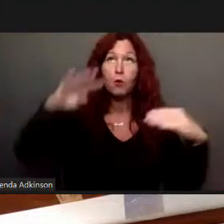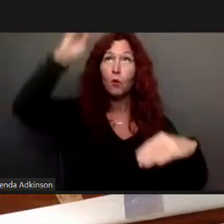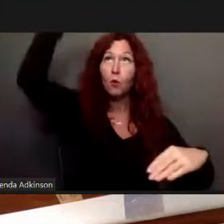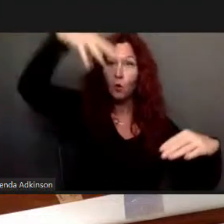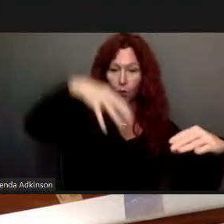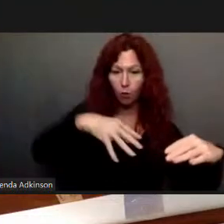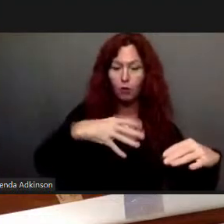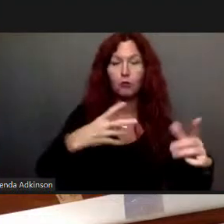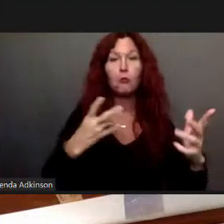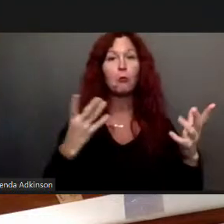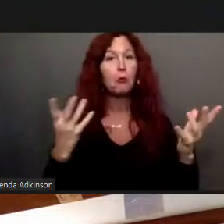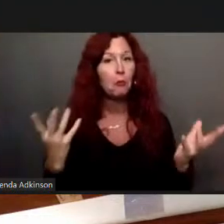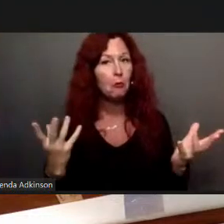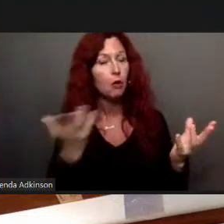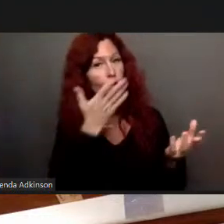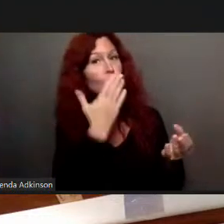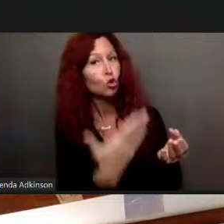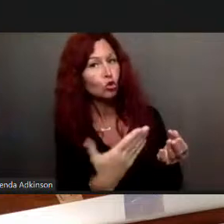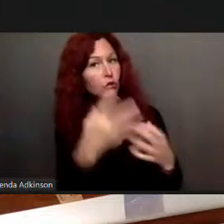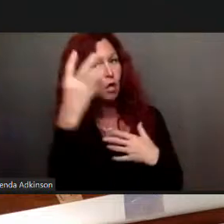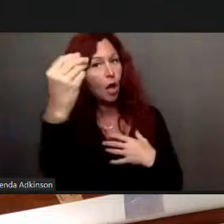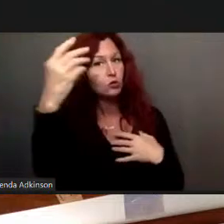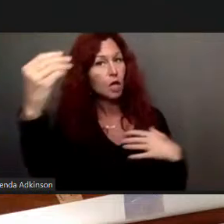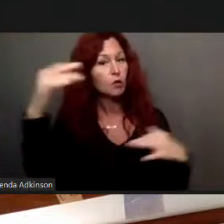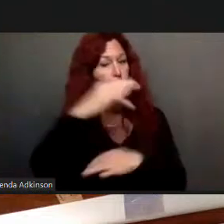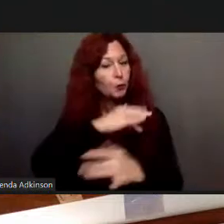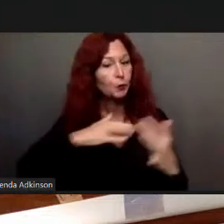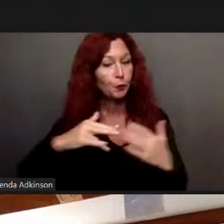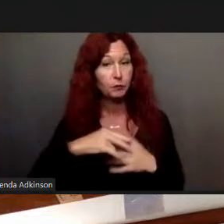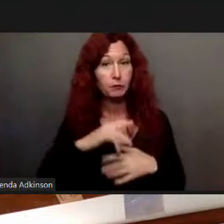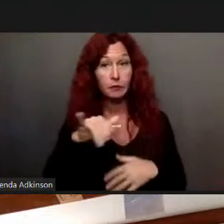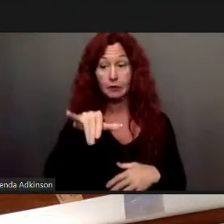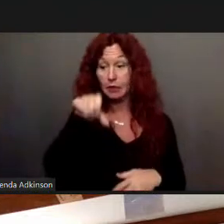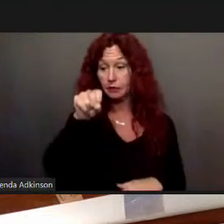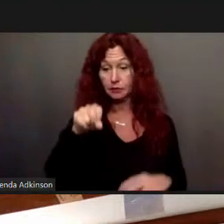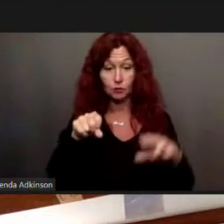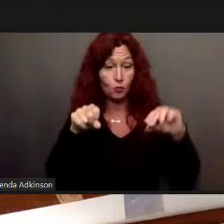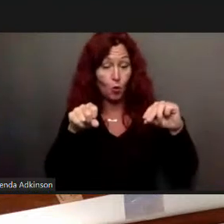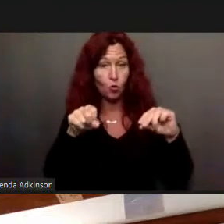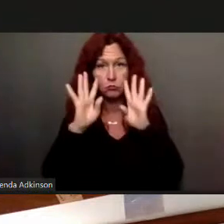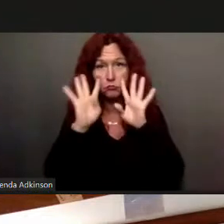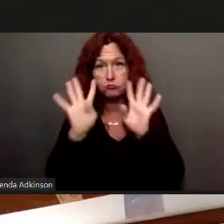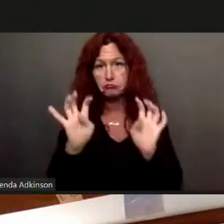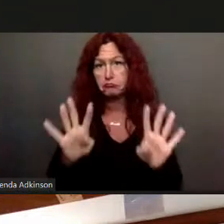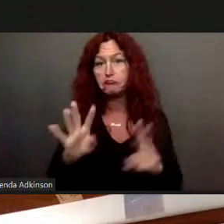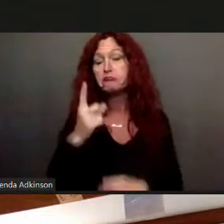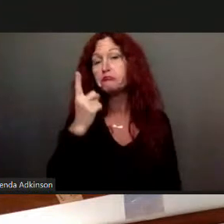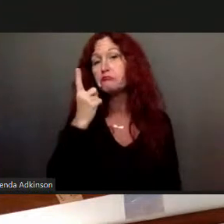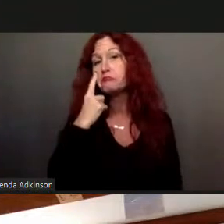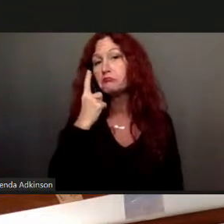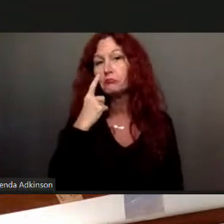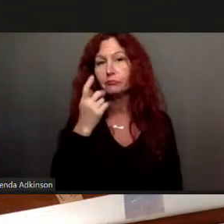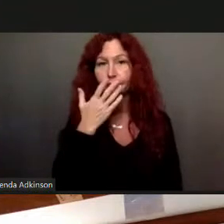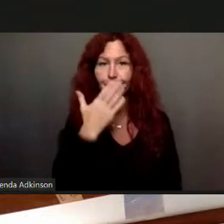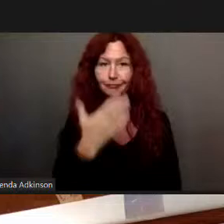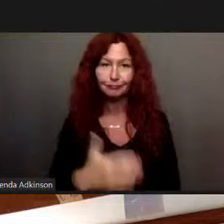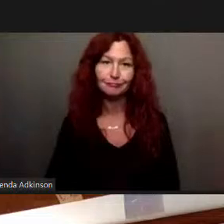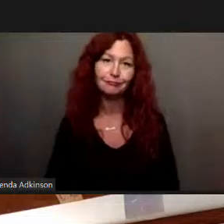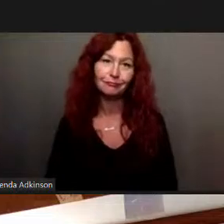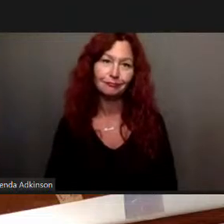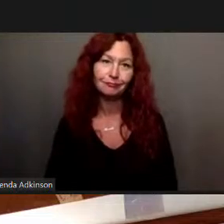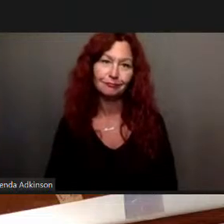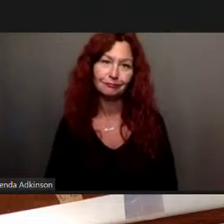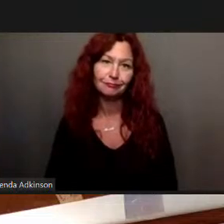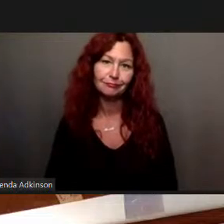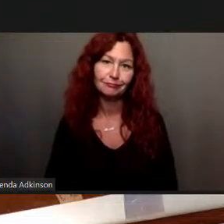I'll consider it, but I'm not saying yes. I'm not saying no. Thank you. You're welcome. Okay, I see a couple